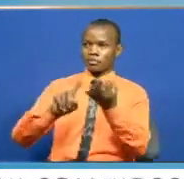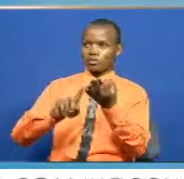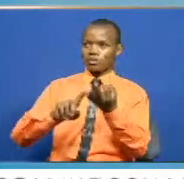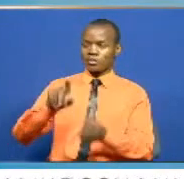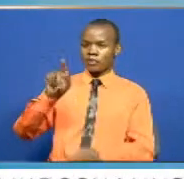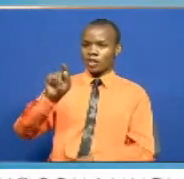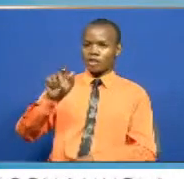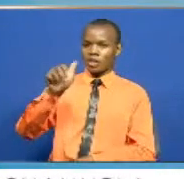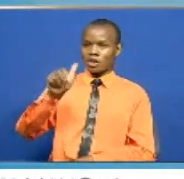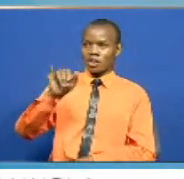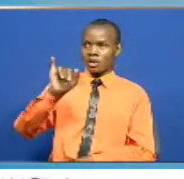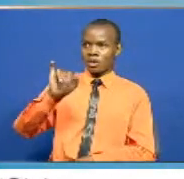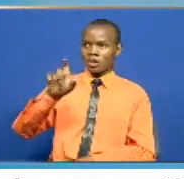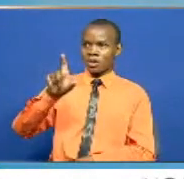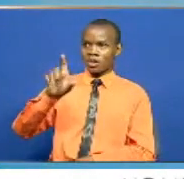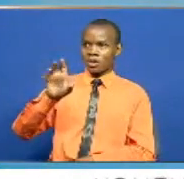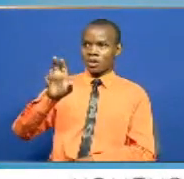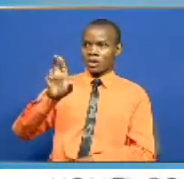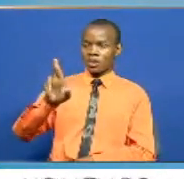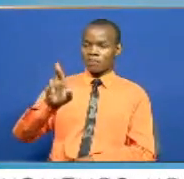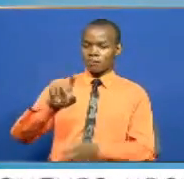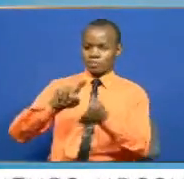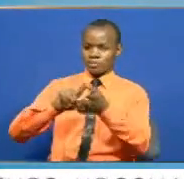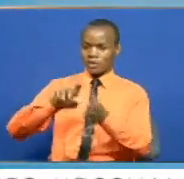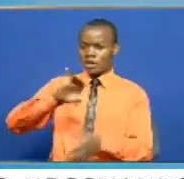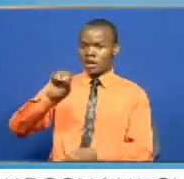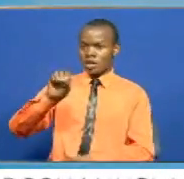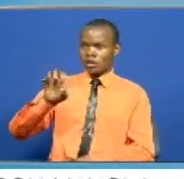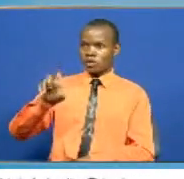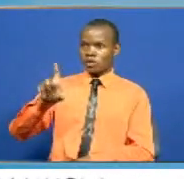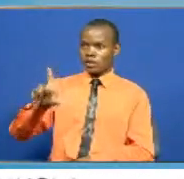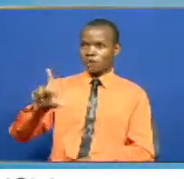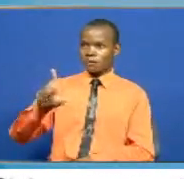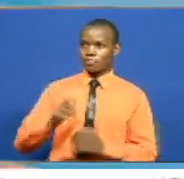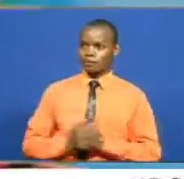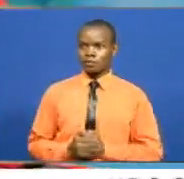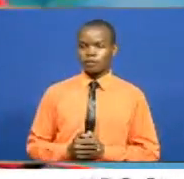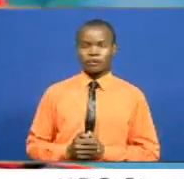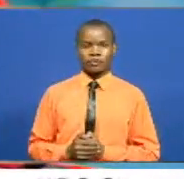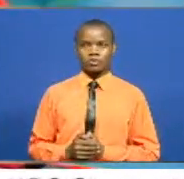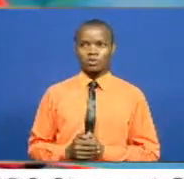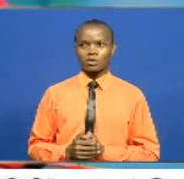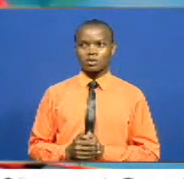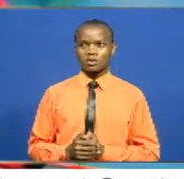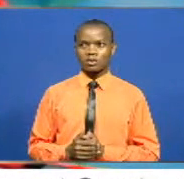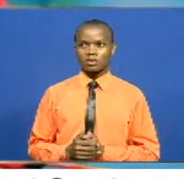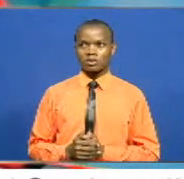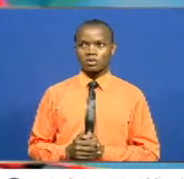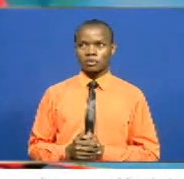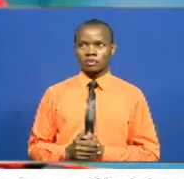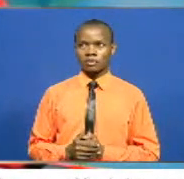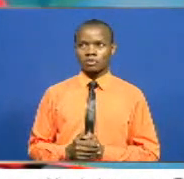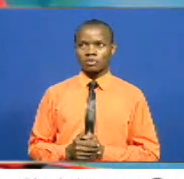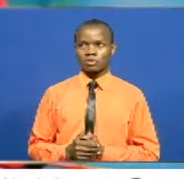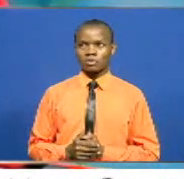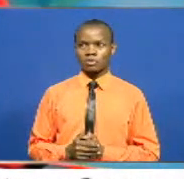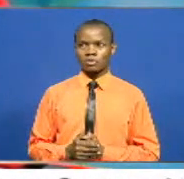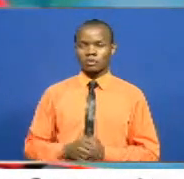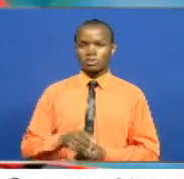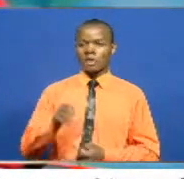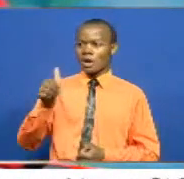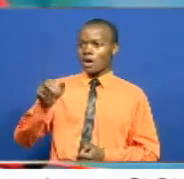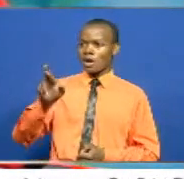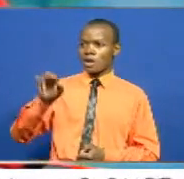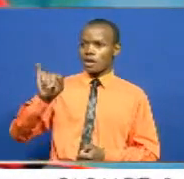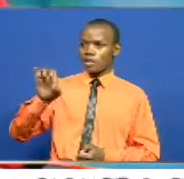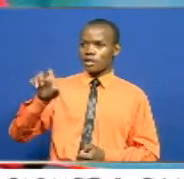Taylor, and maybe Joel Awich. Yeah. Ariel Okal? He's around. Yeah, Ariel Okal